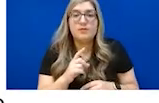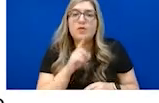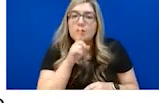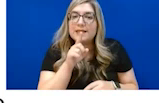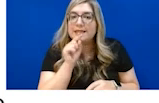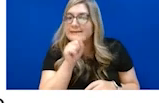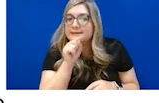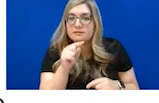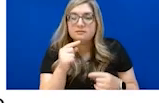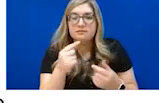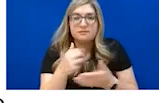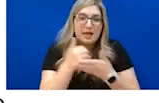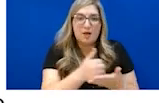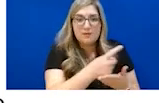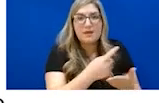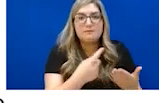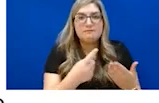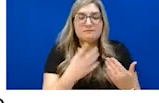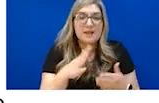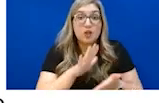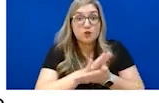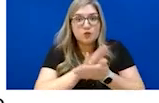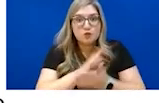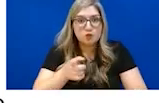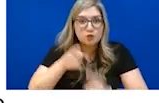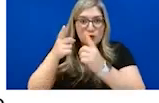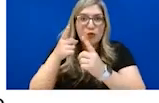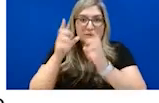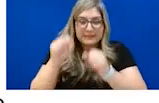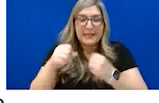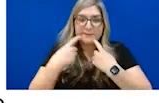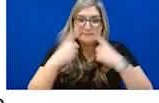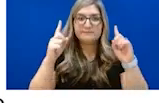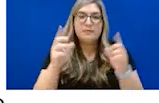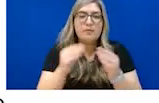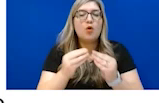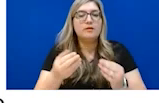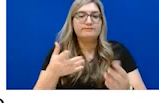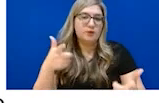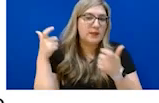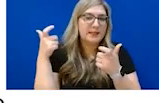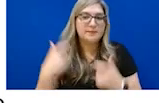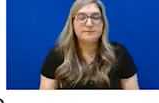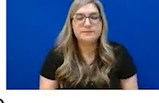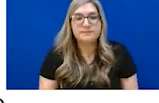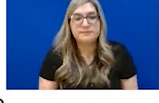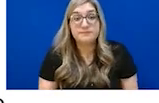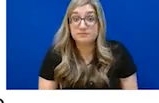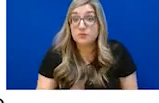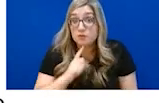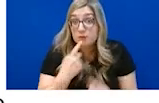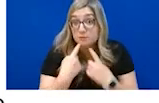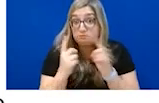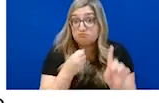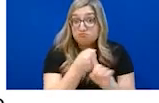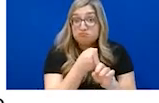get them through their academic goals more quickly. And it is having that impact. Offering